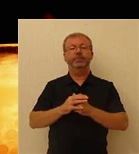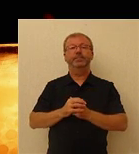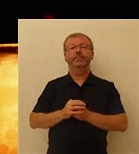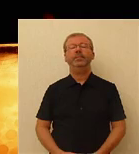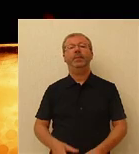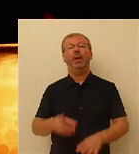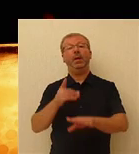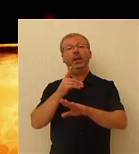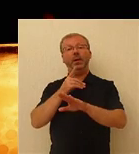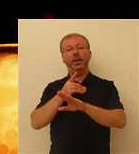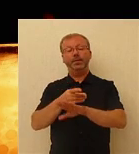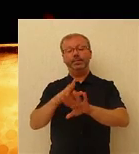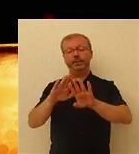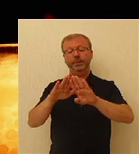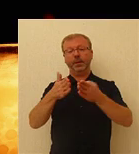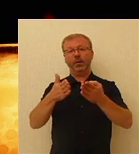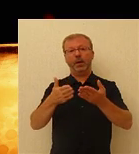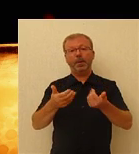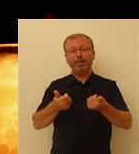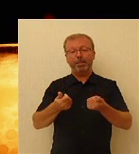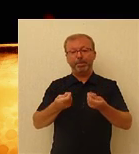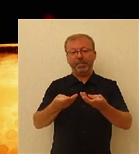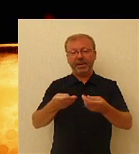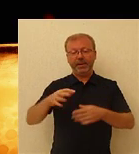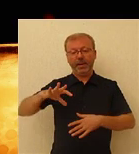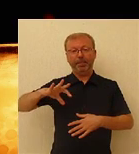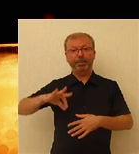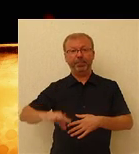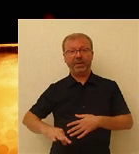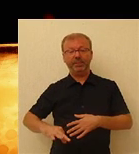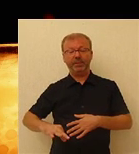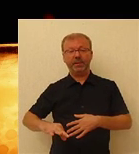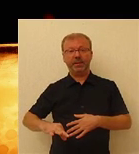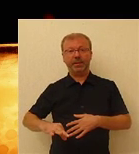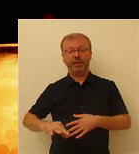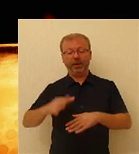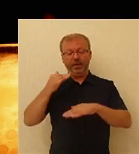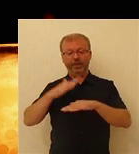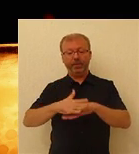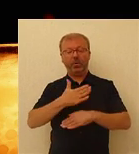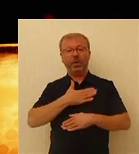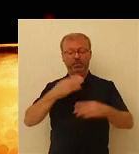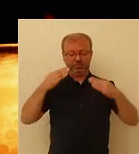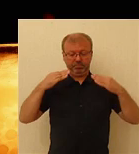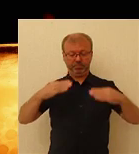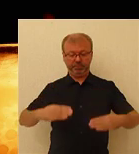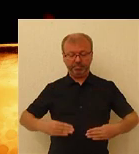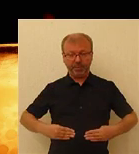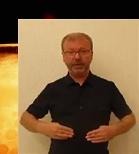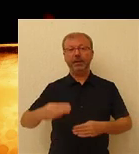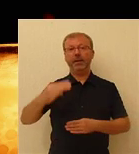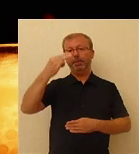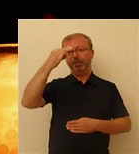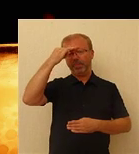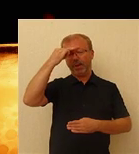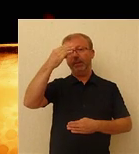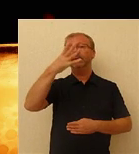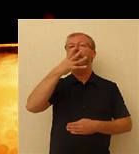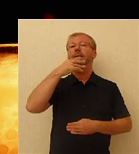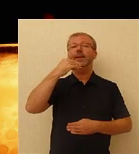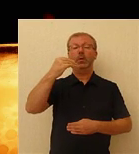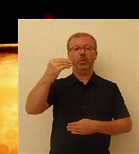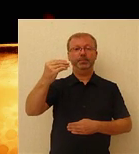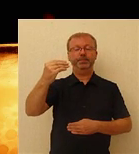There are many benefits to walking a labyrinth for the body, mind, and spirit. This makes it